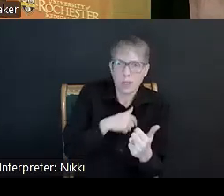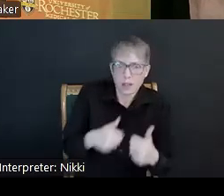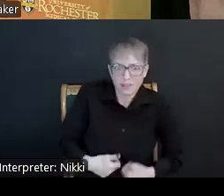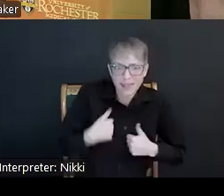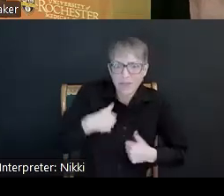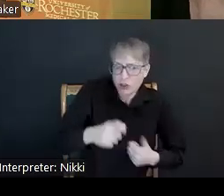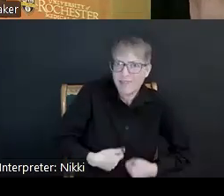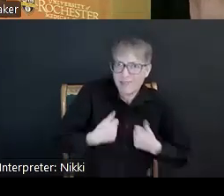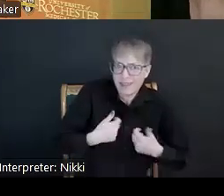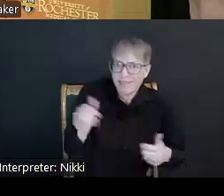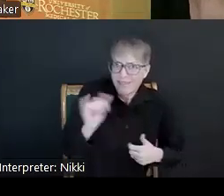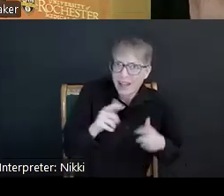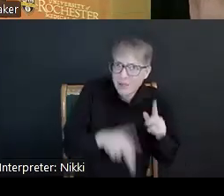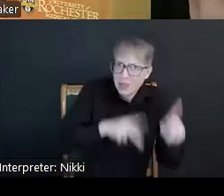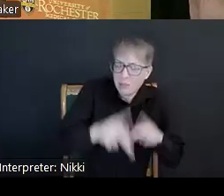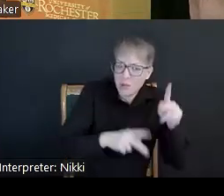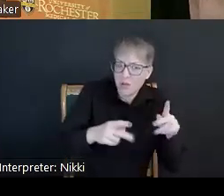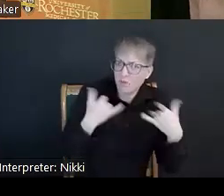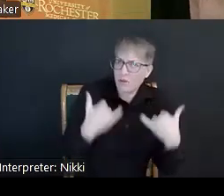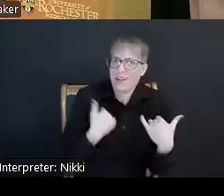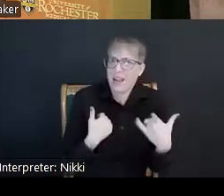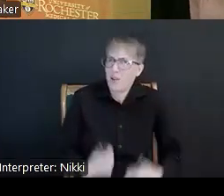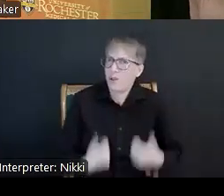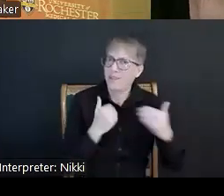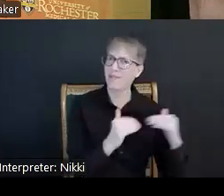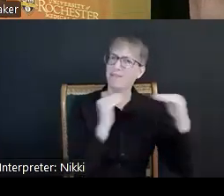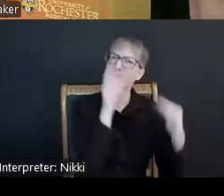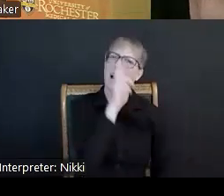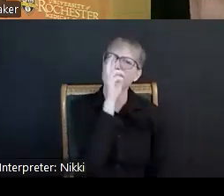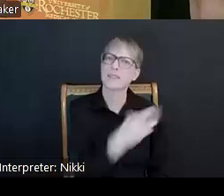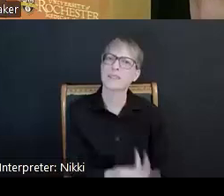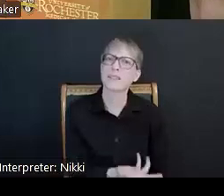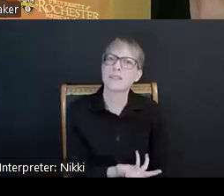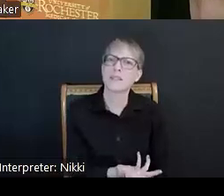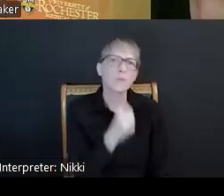that the rats live now. You understand? We living like rats.